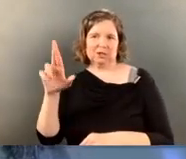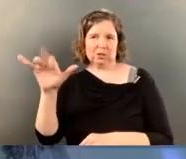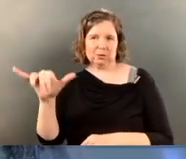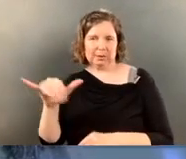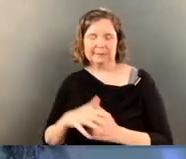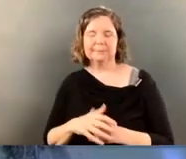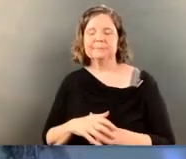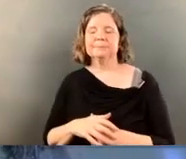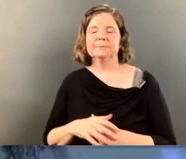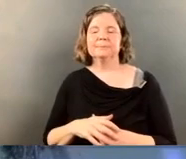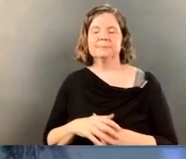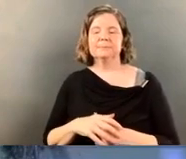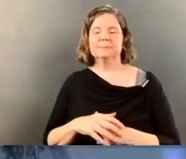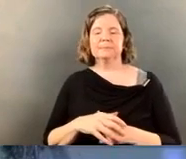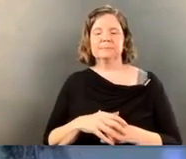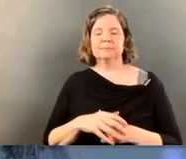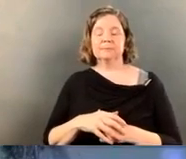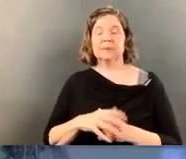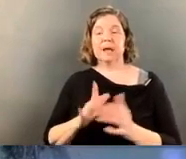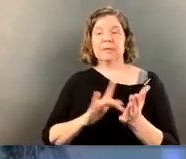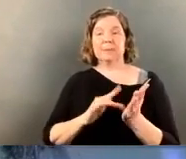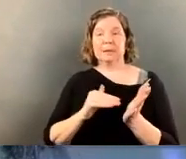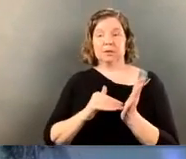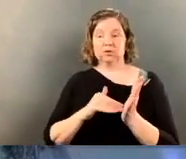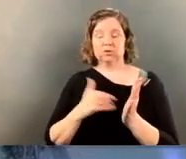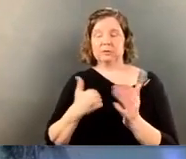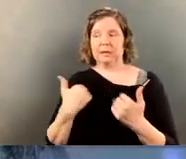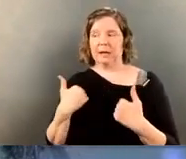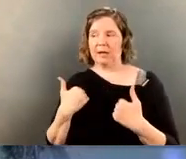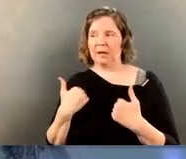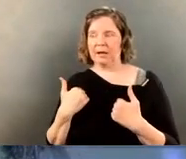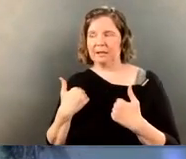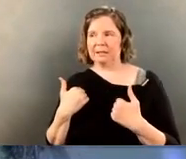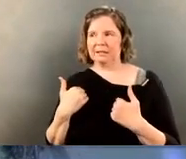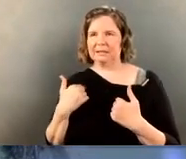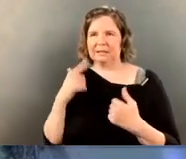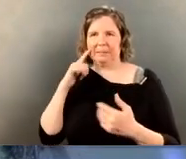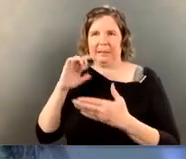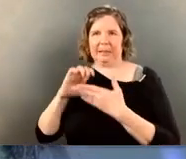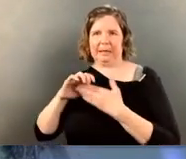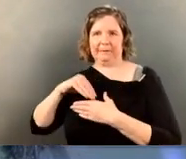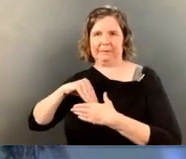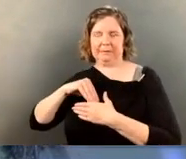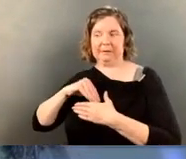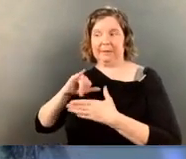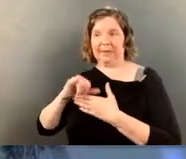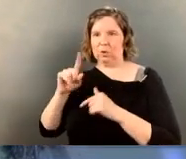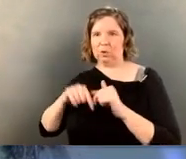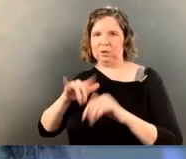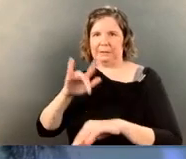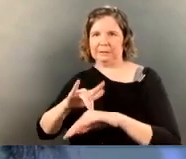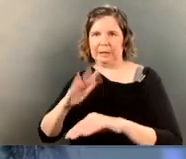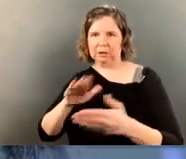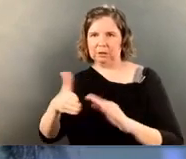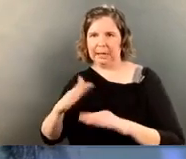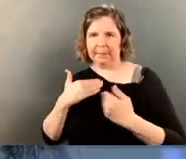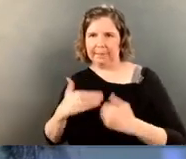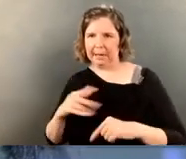And these medical examiners had this superstition that you couldn't touch a dead